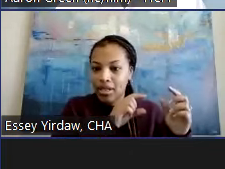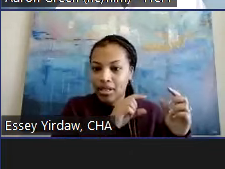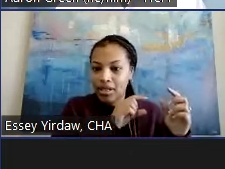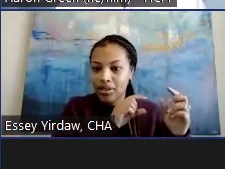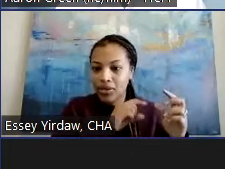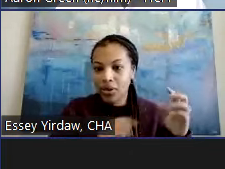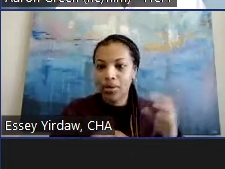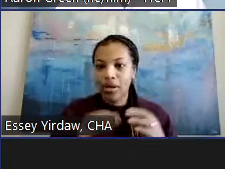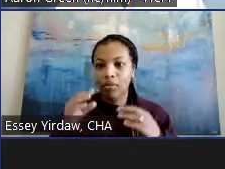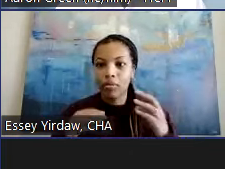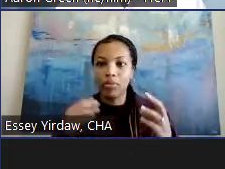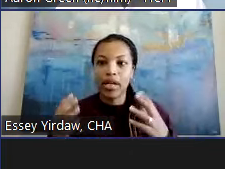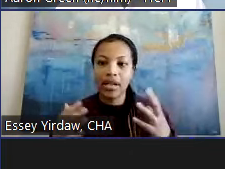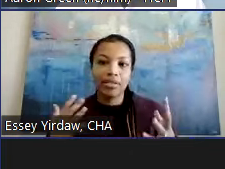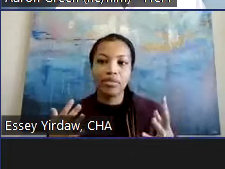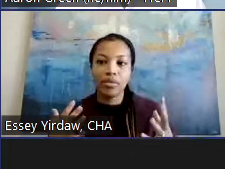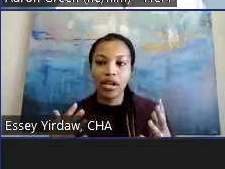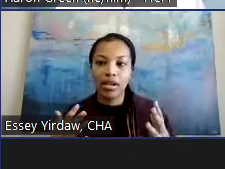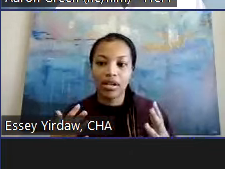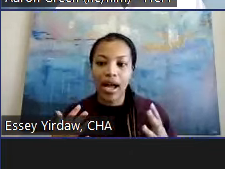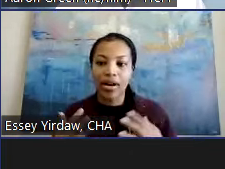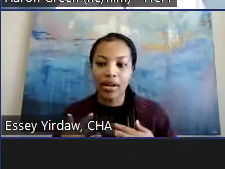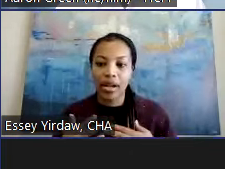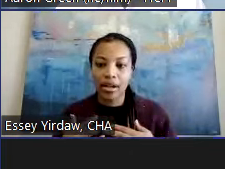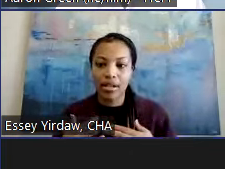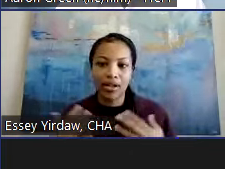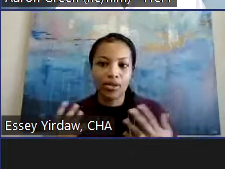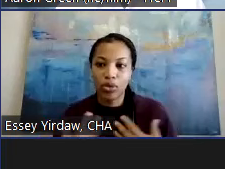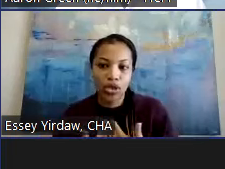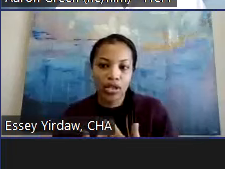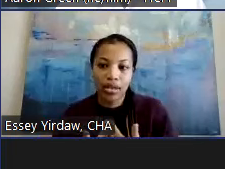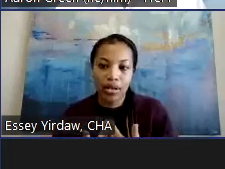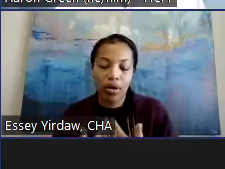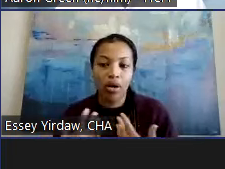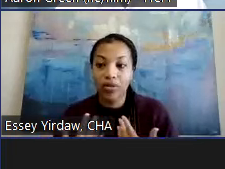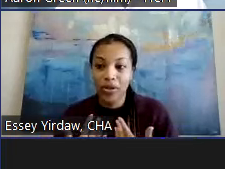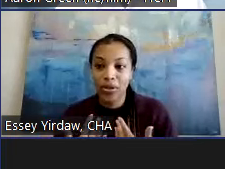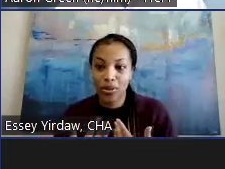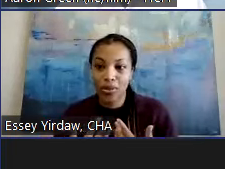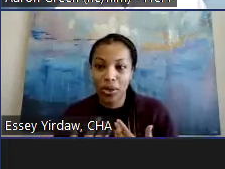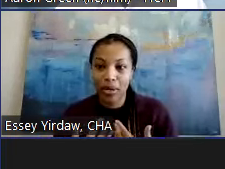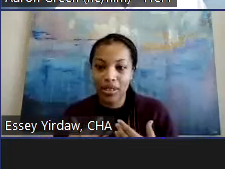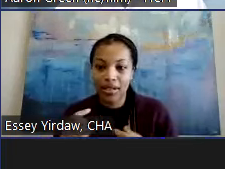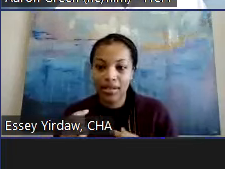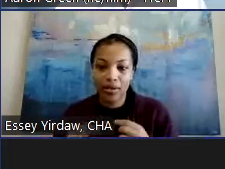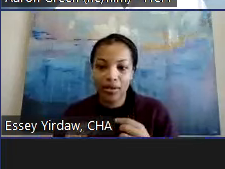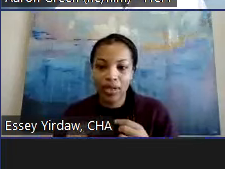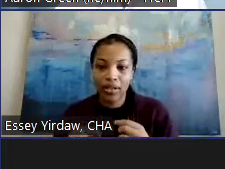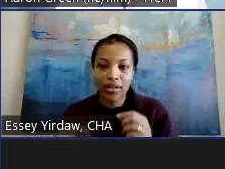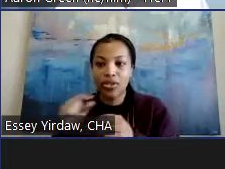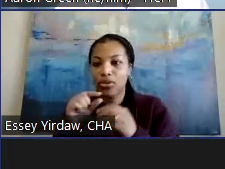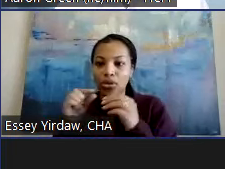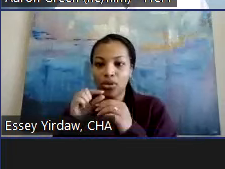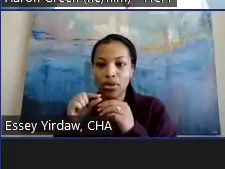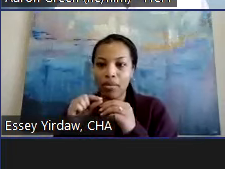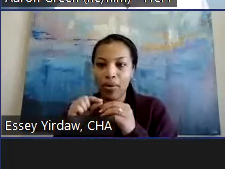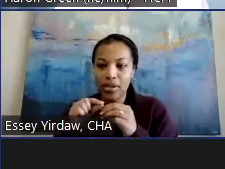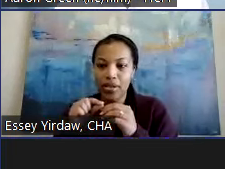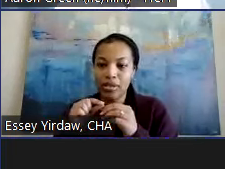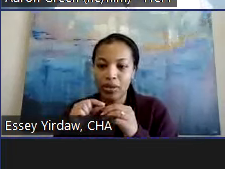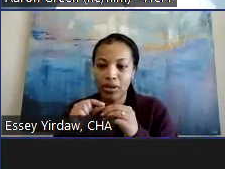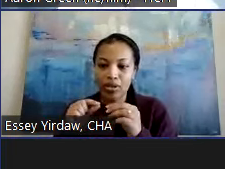to this. And so we'll get some aggregated data, which is, I think, what all of us do is, right? We take sort of like these two